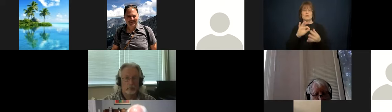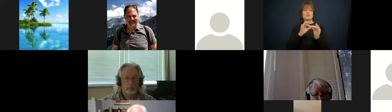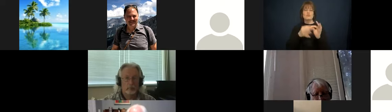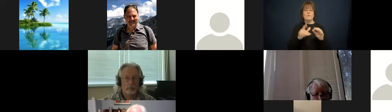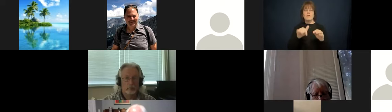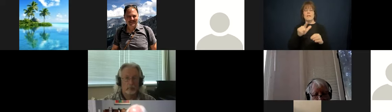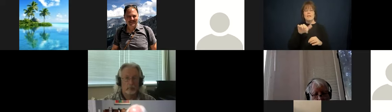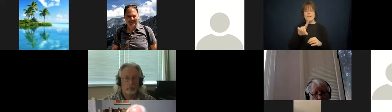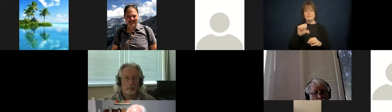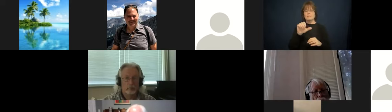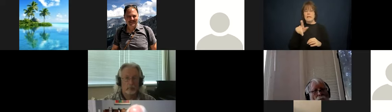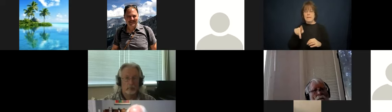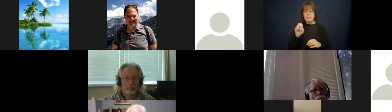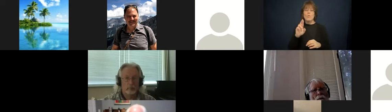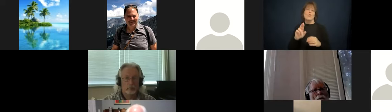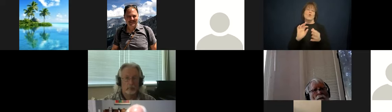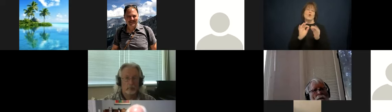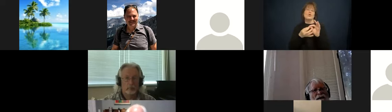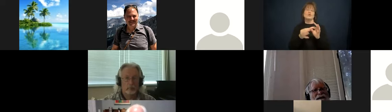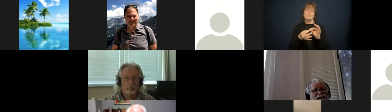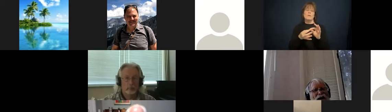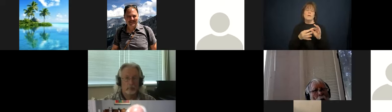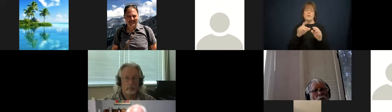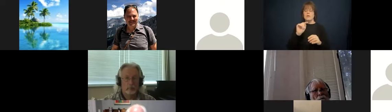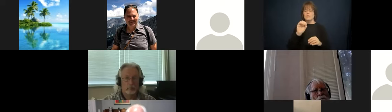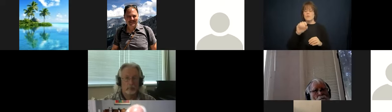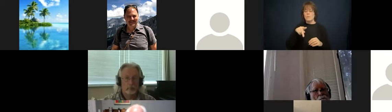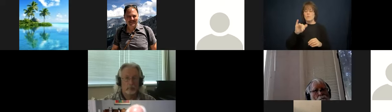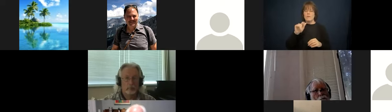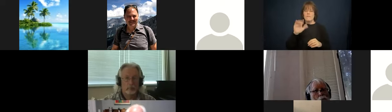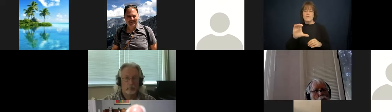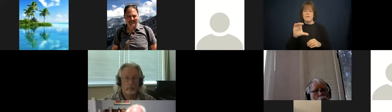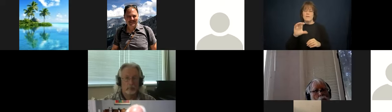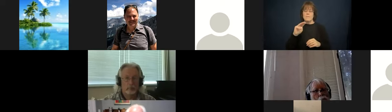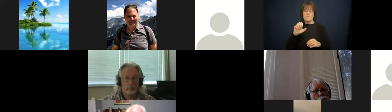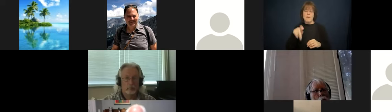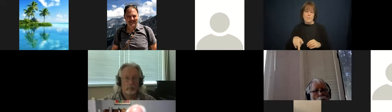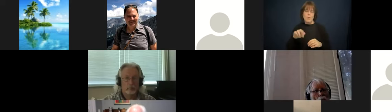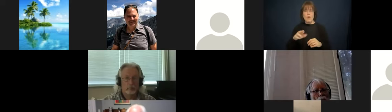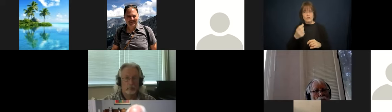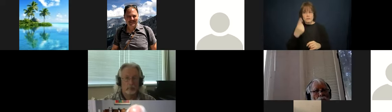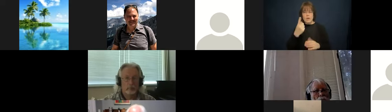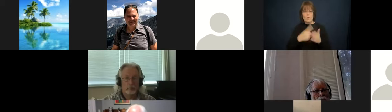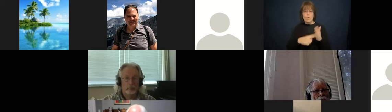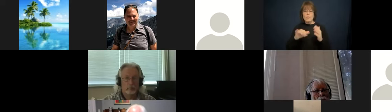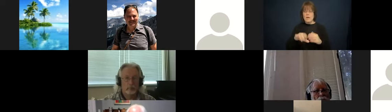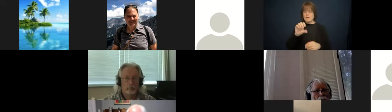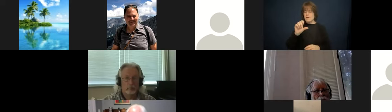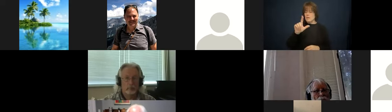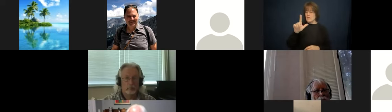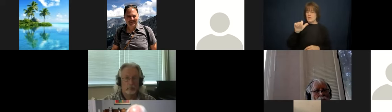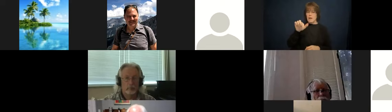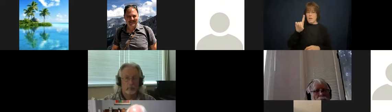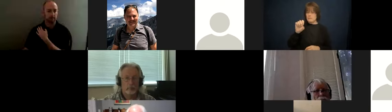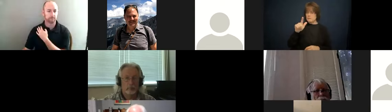landscape or interpret a topographic map or a geological map or understand what a landslide looks like. I mean, it's a really hard